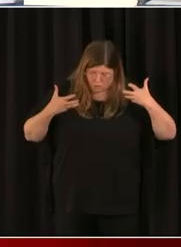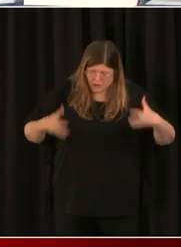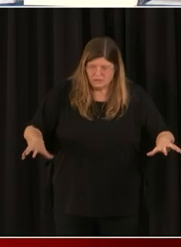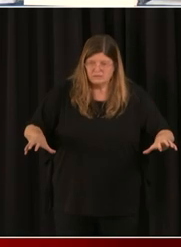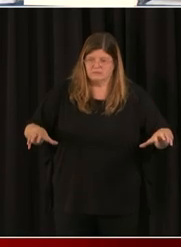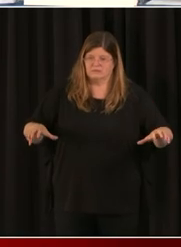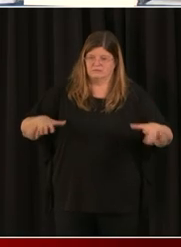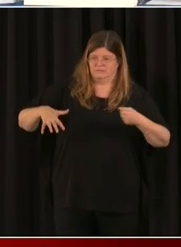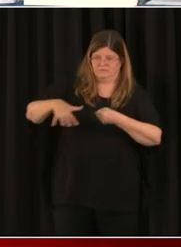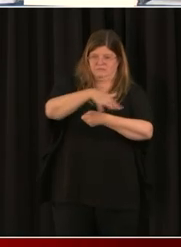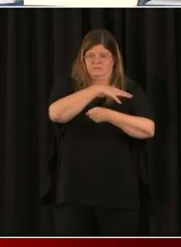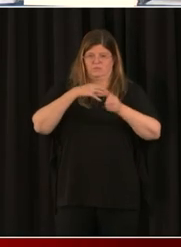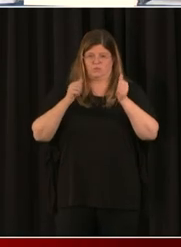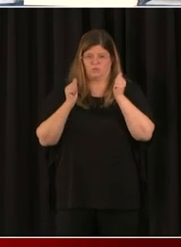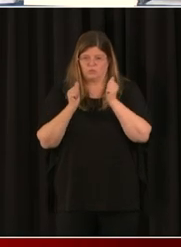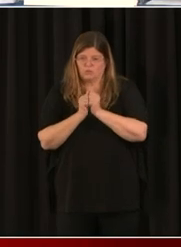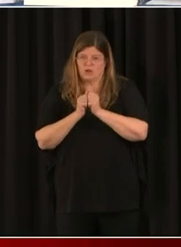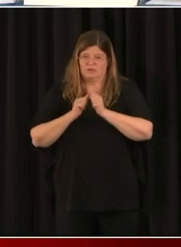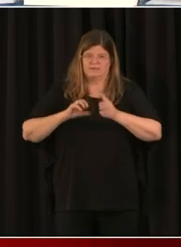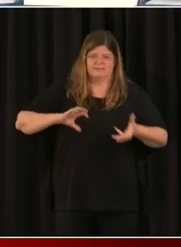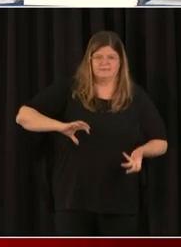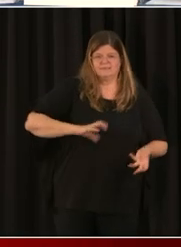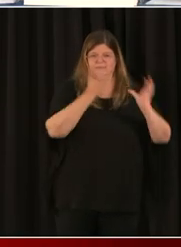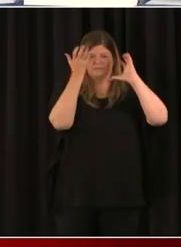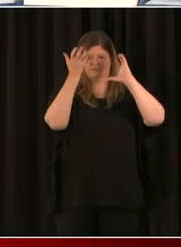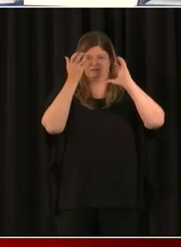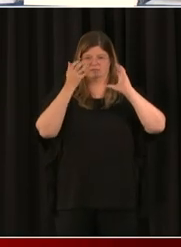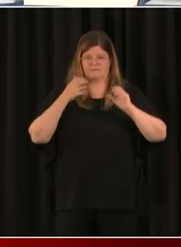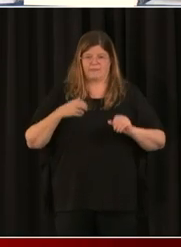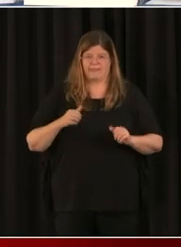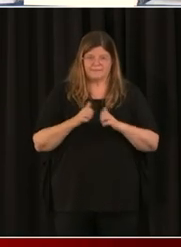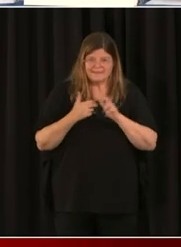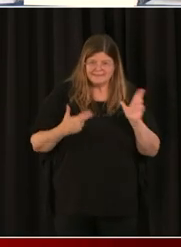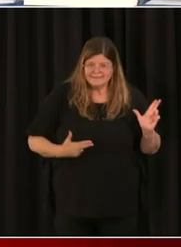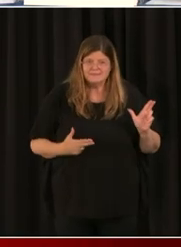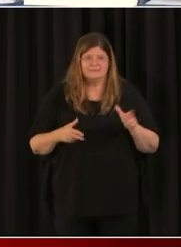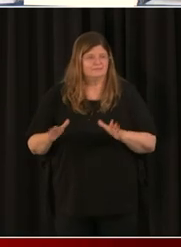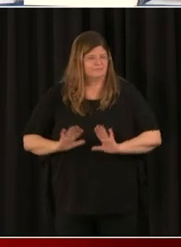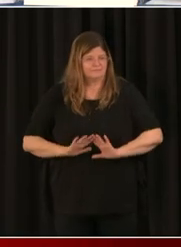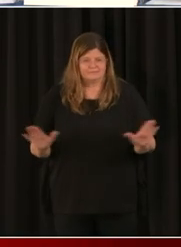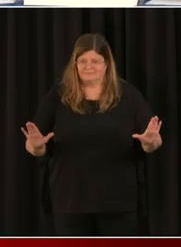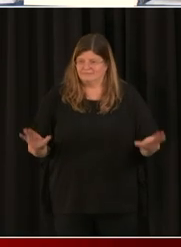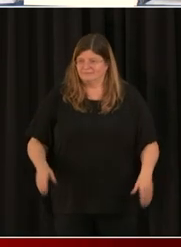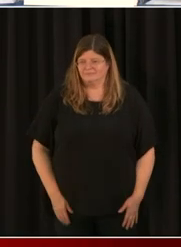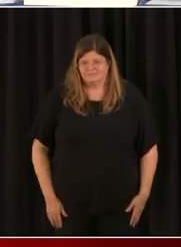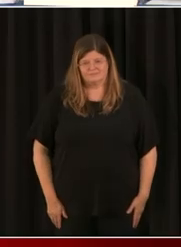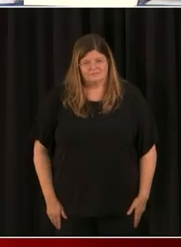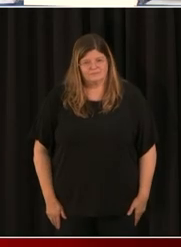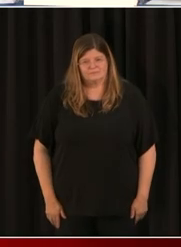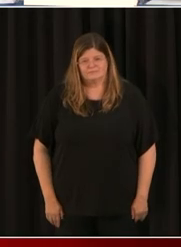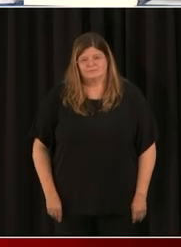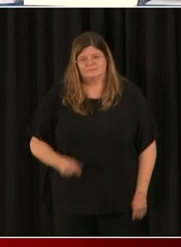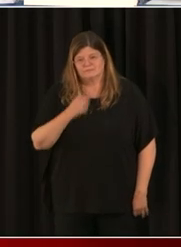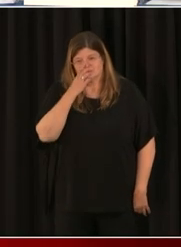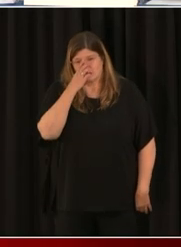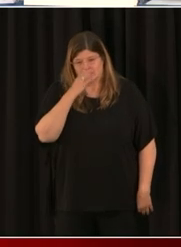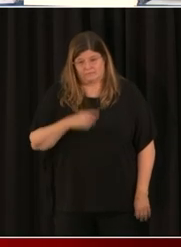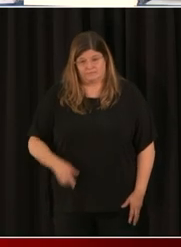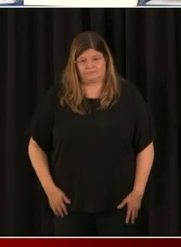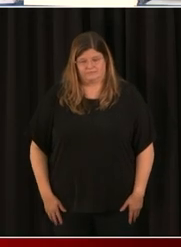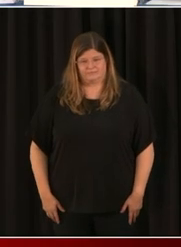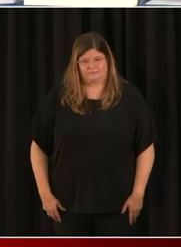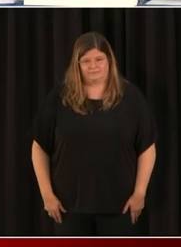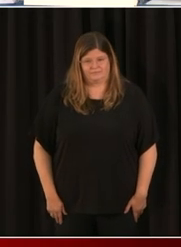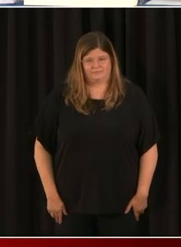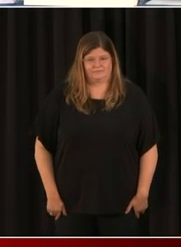by individuals with armed or coming armed to this peaceful First Amendment assembly. We just